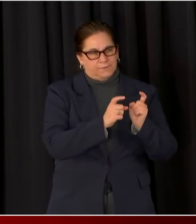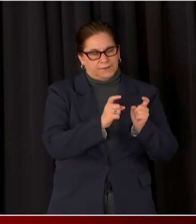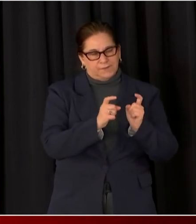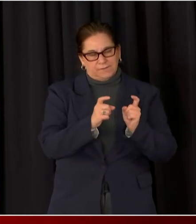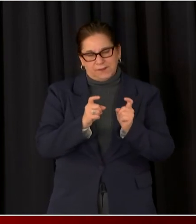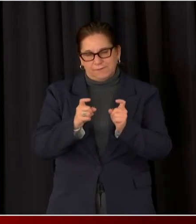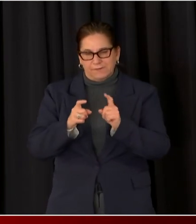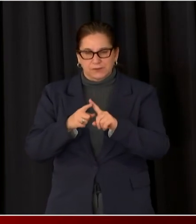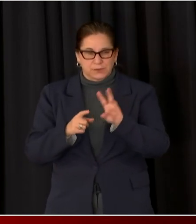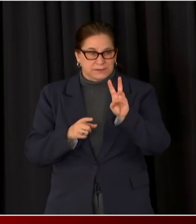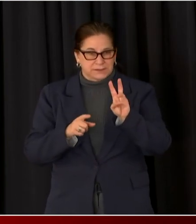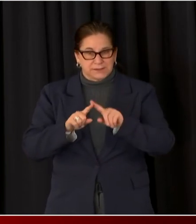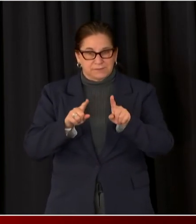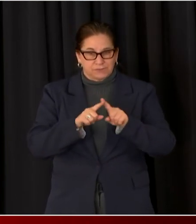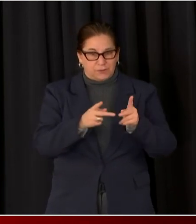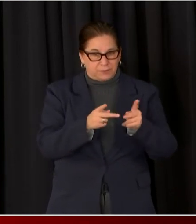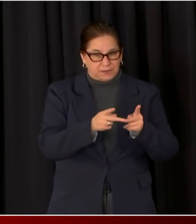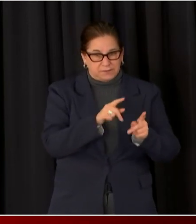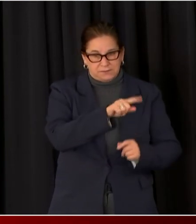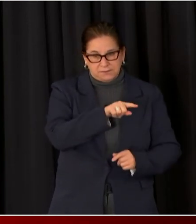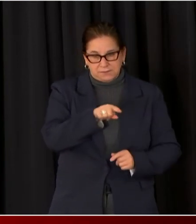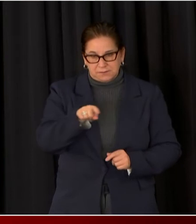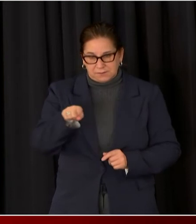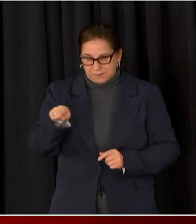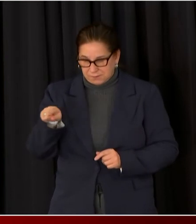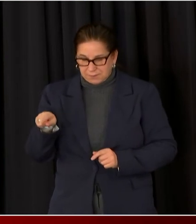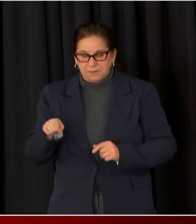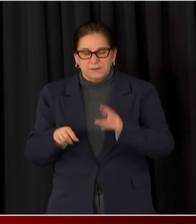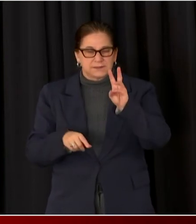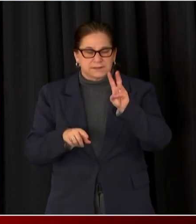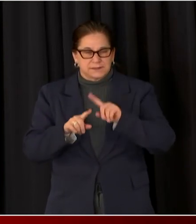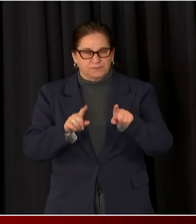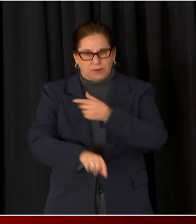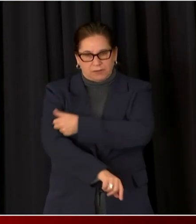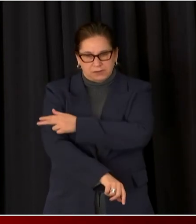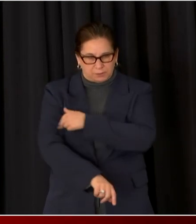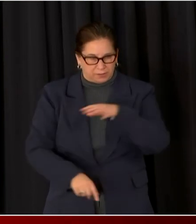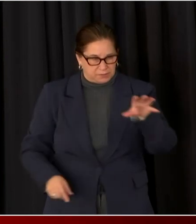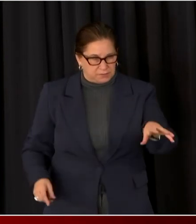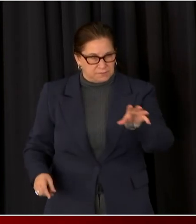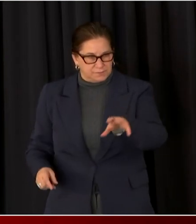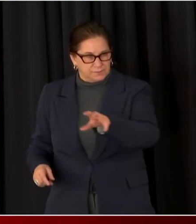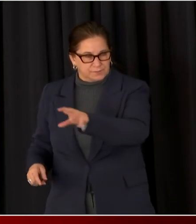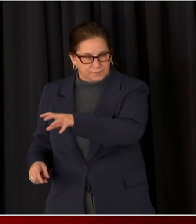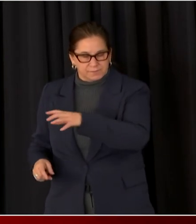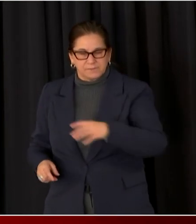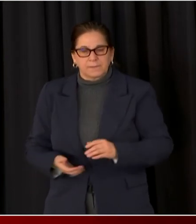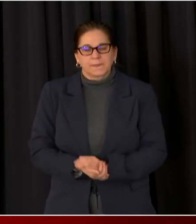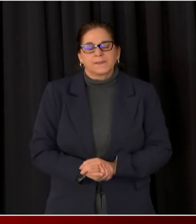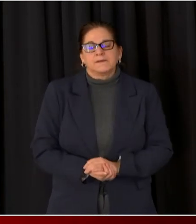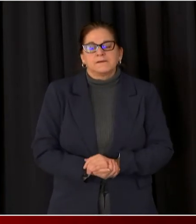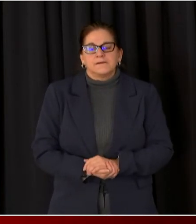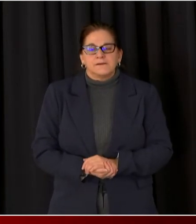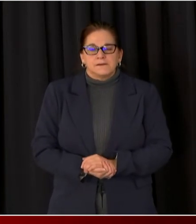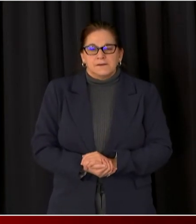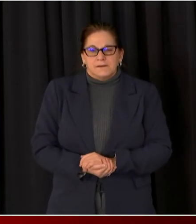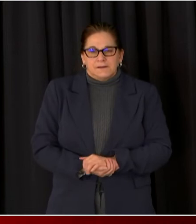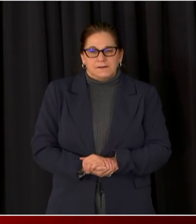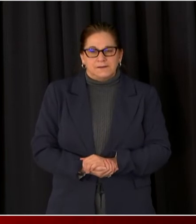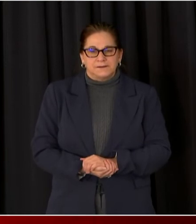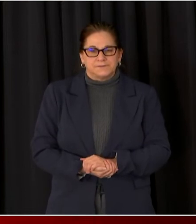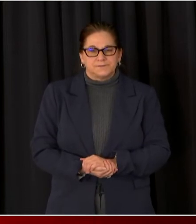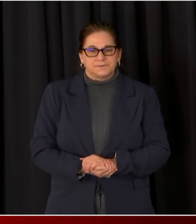Children's National Hospital, Kaiser Permanente, and MedStar Georgetown University Hospital. This week, the team at DC Health